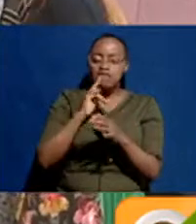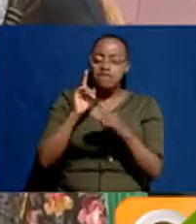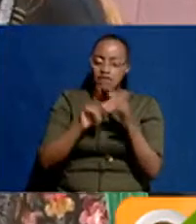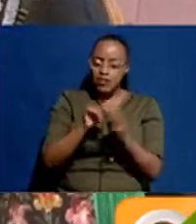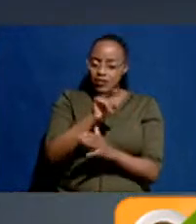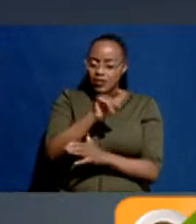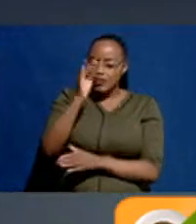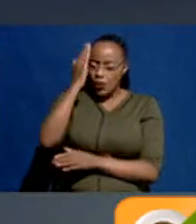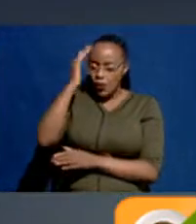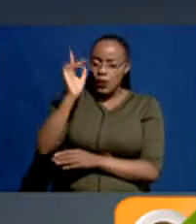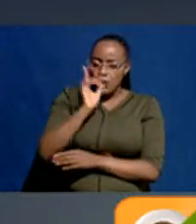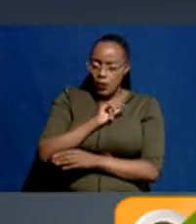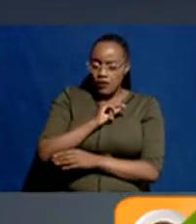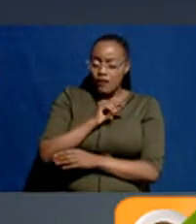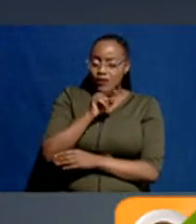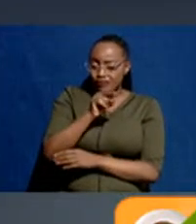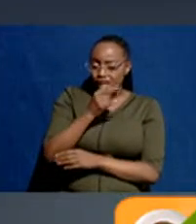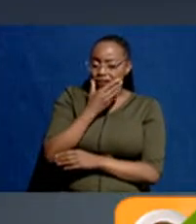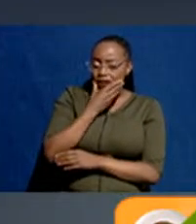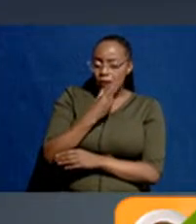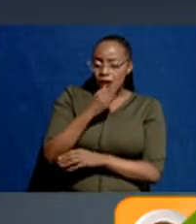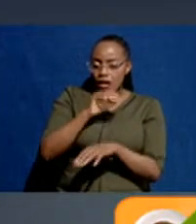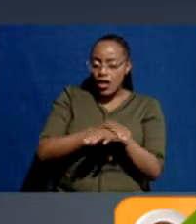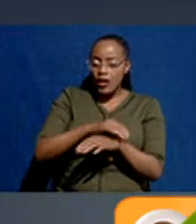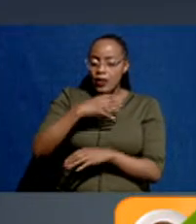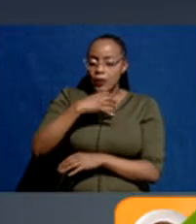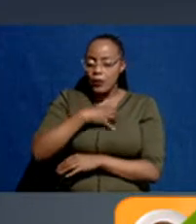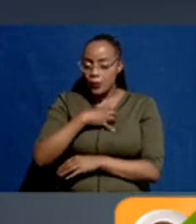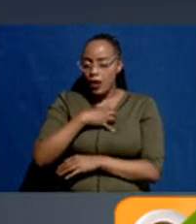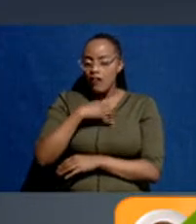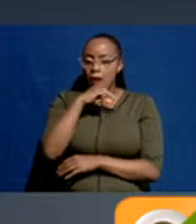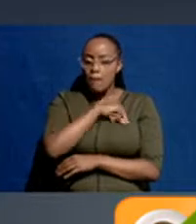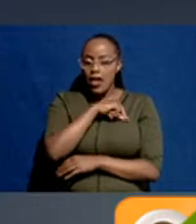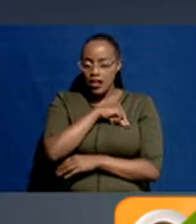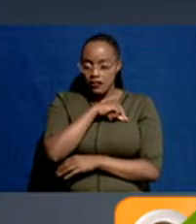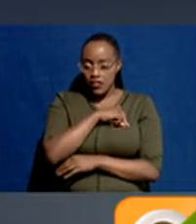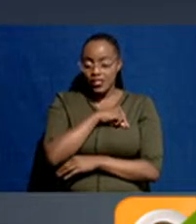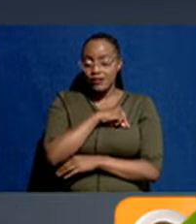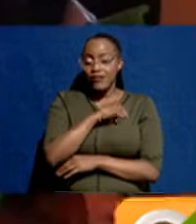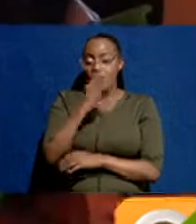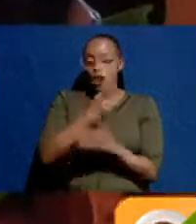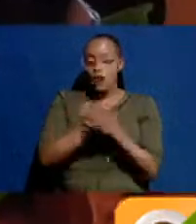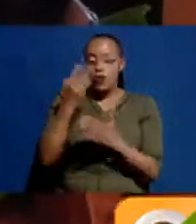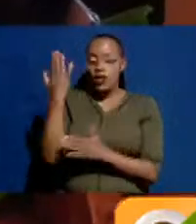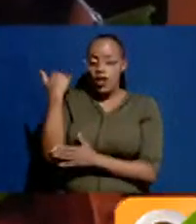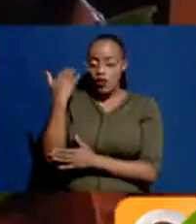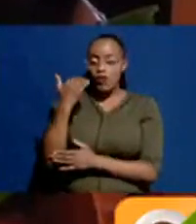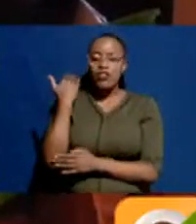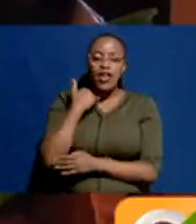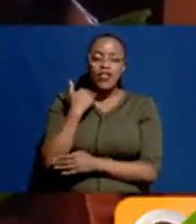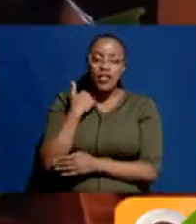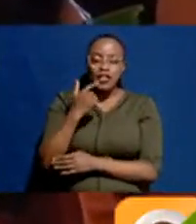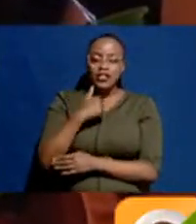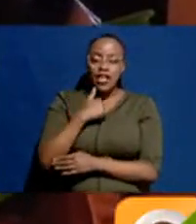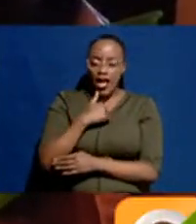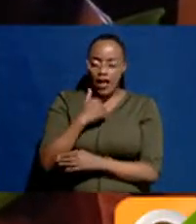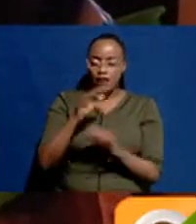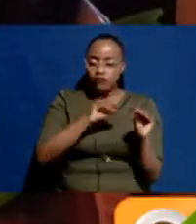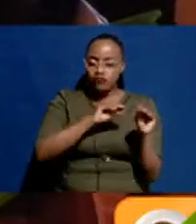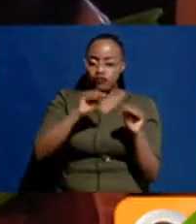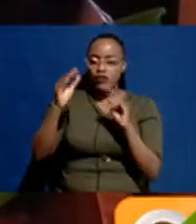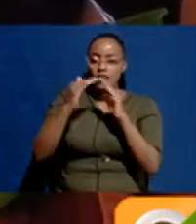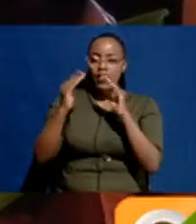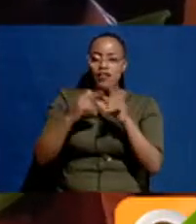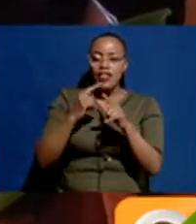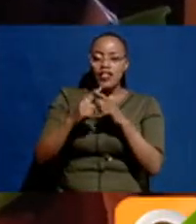seemingly aware that the deceased received his retirement benefits less than a week ago. The thugs ransacked the house